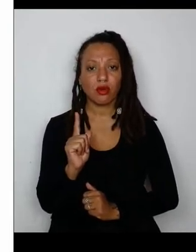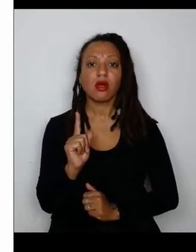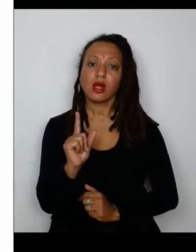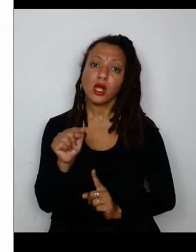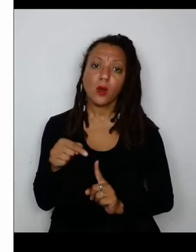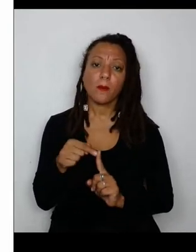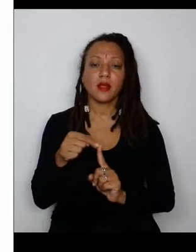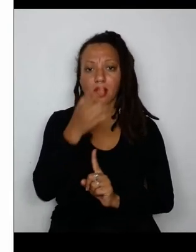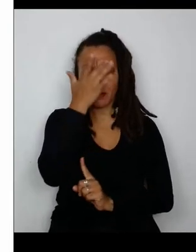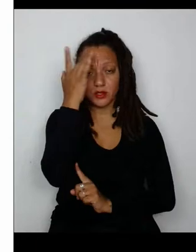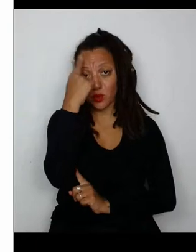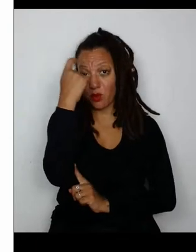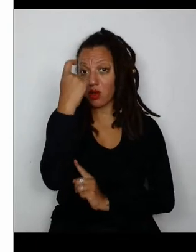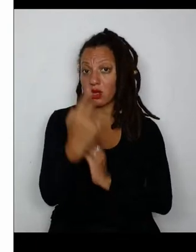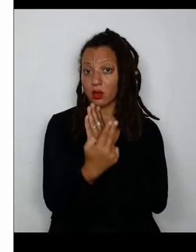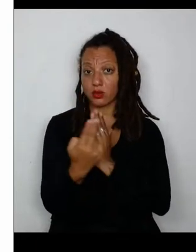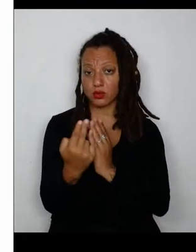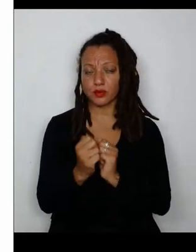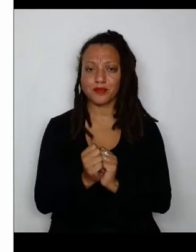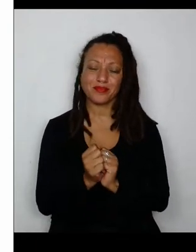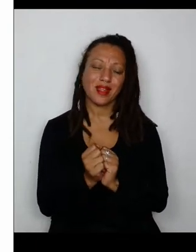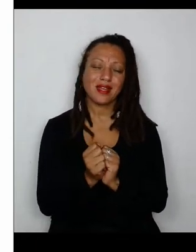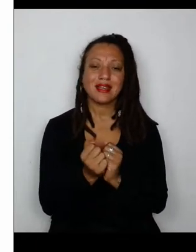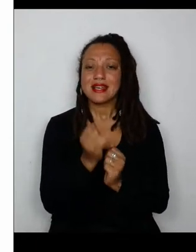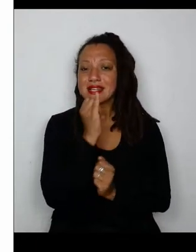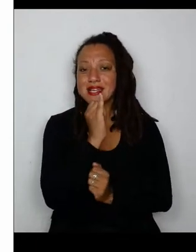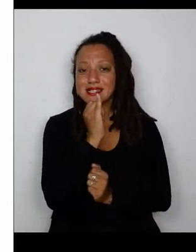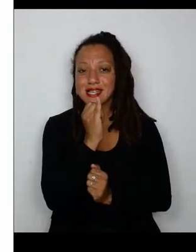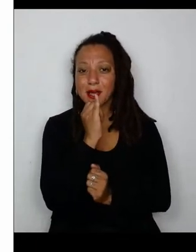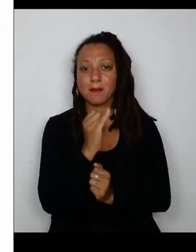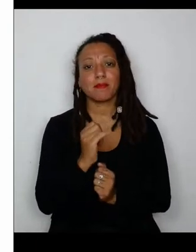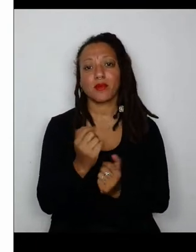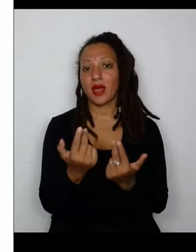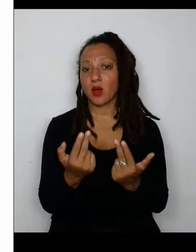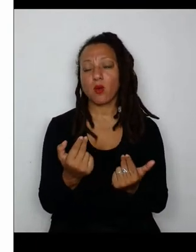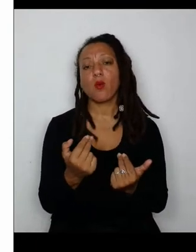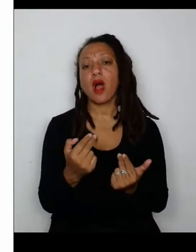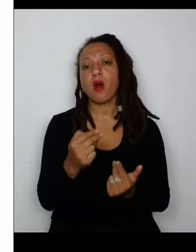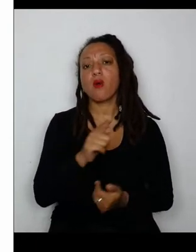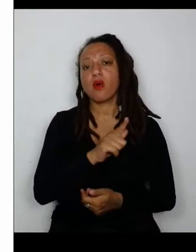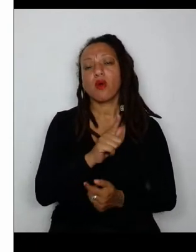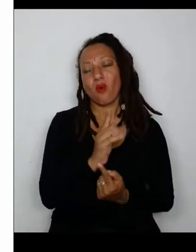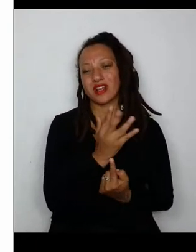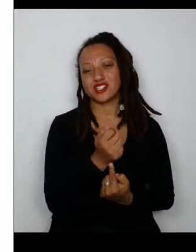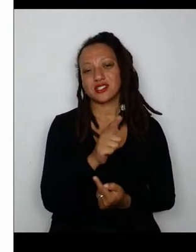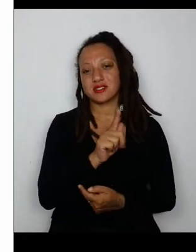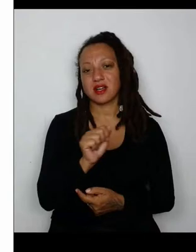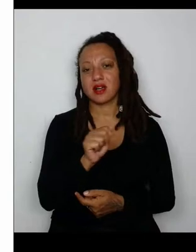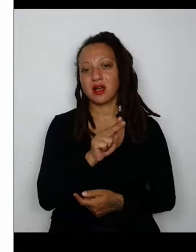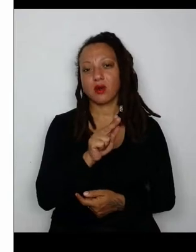manuscripts memory of the before memory perhaps of the after